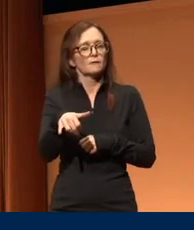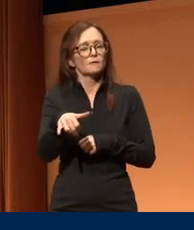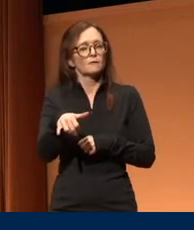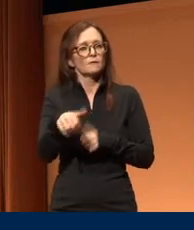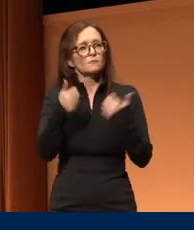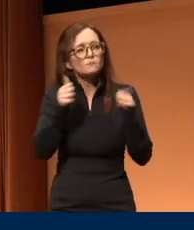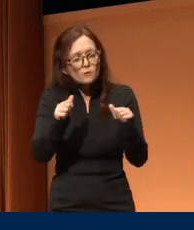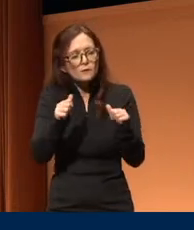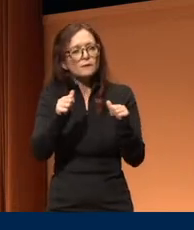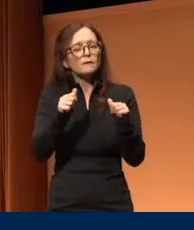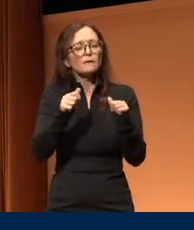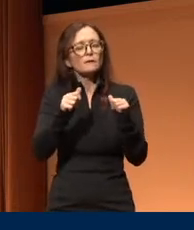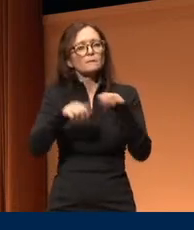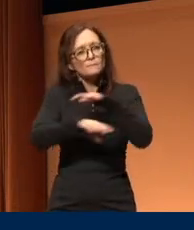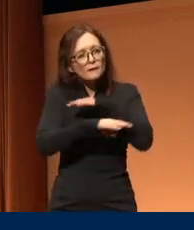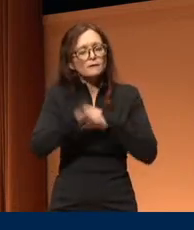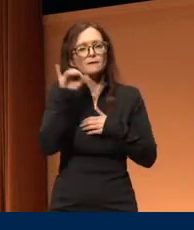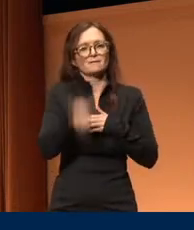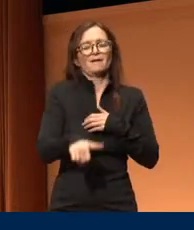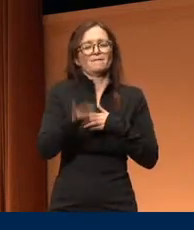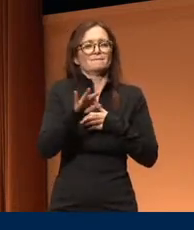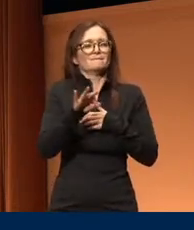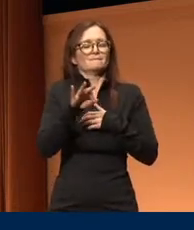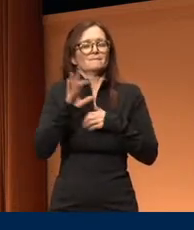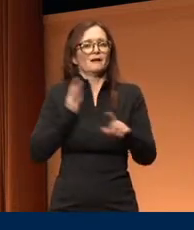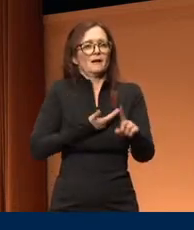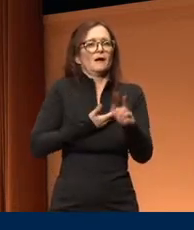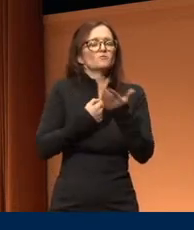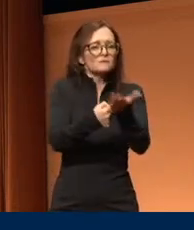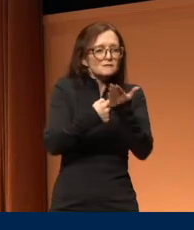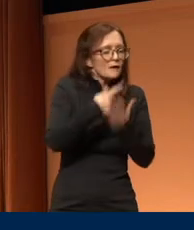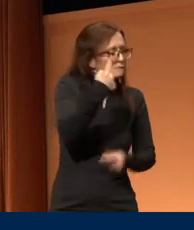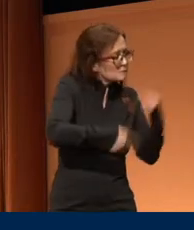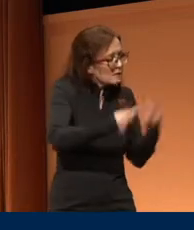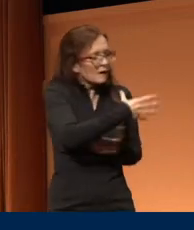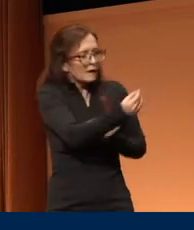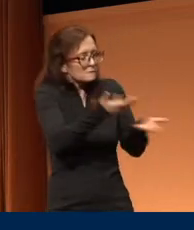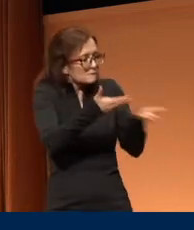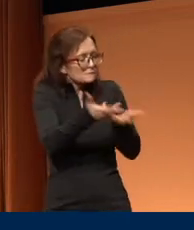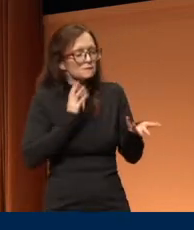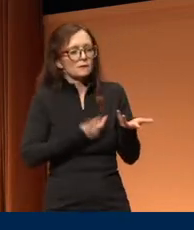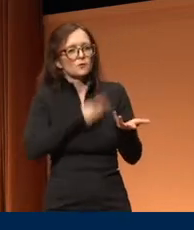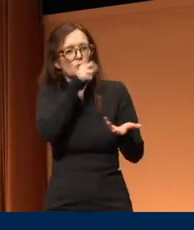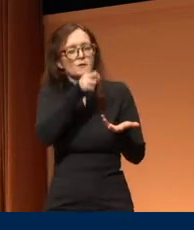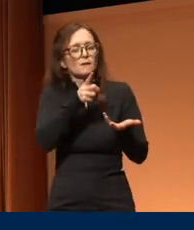and presupposed by the very nature of our discursive exchanges, and specifically